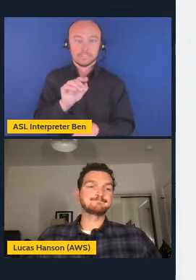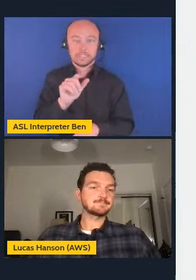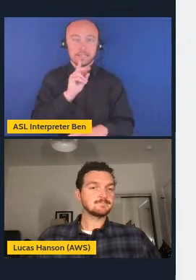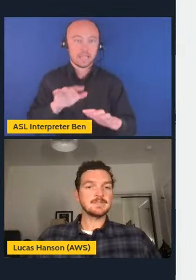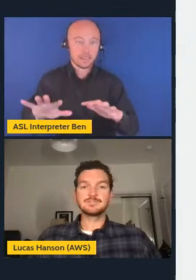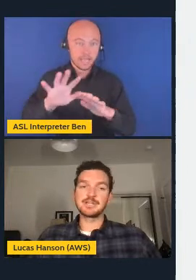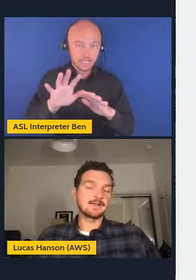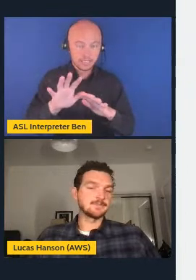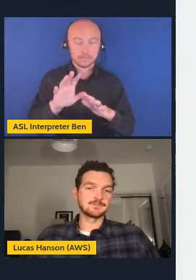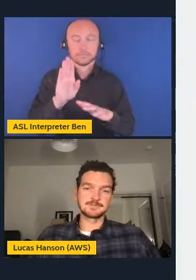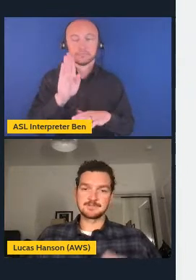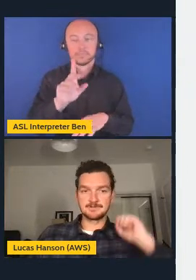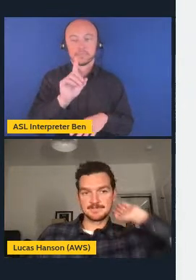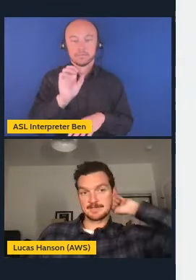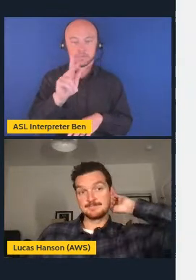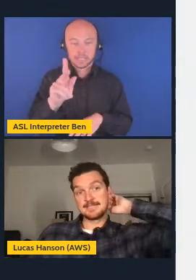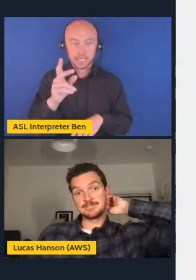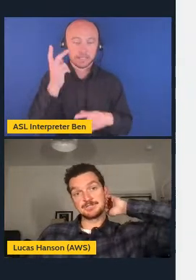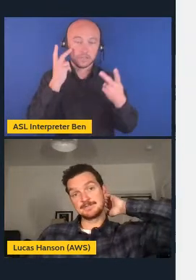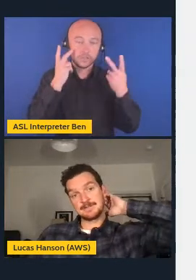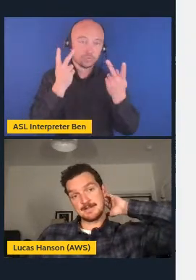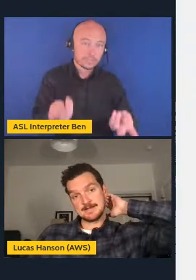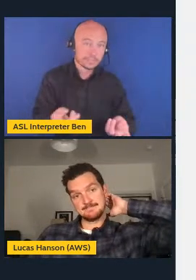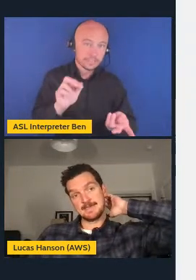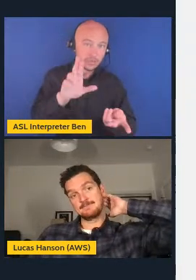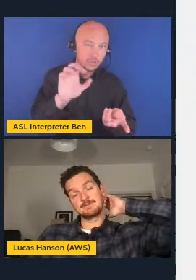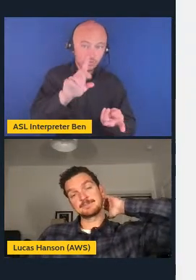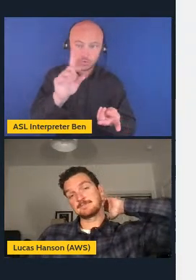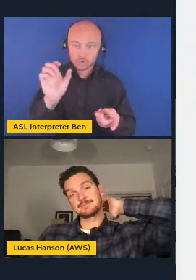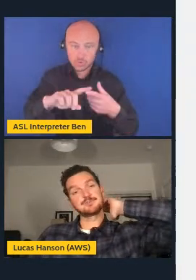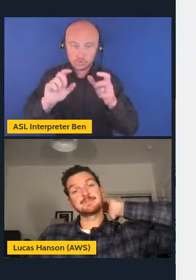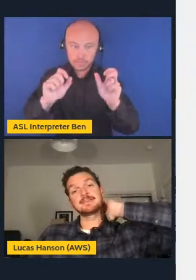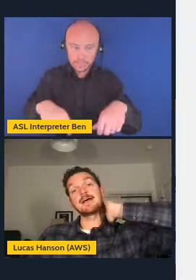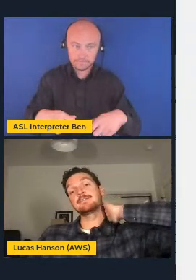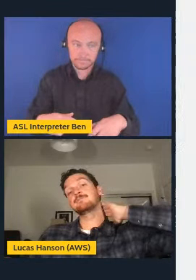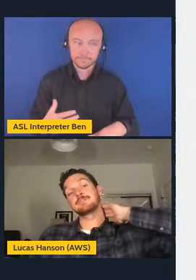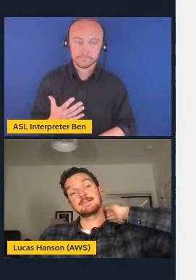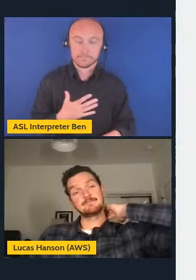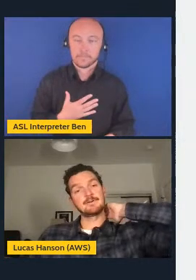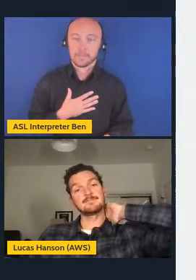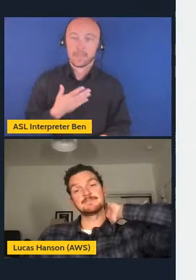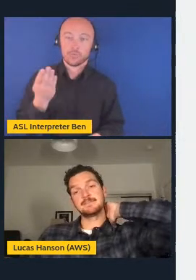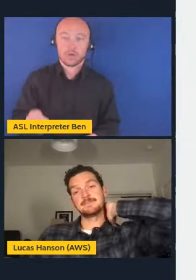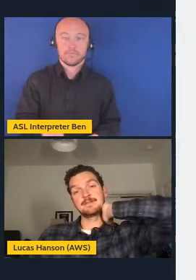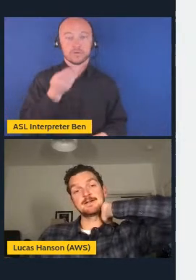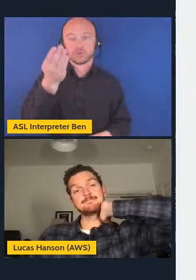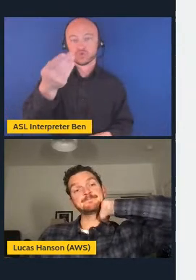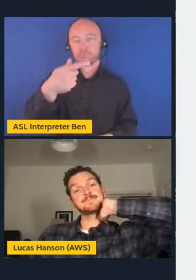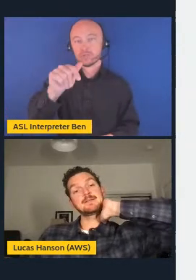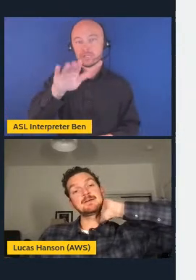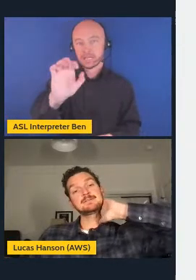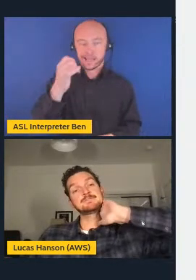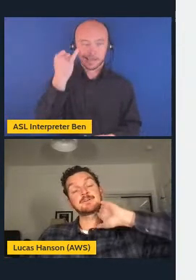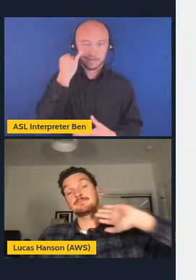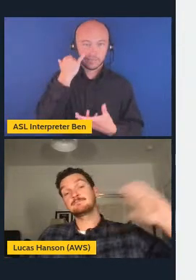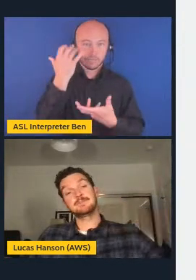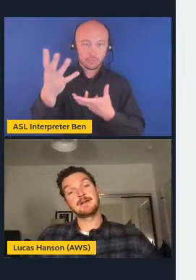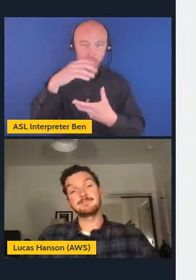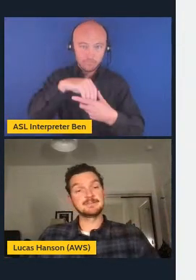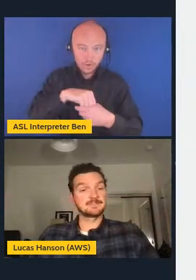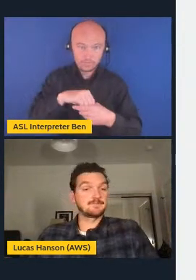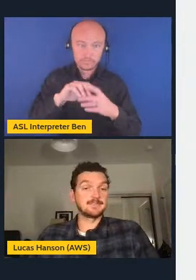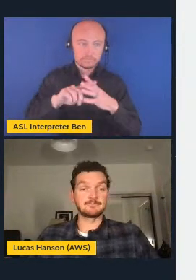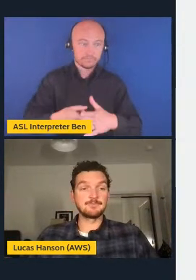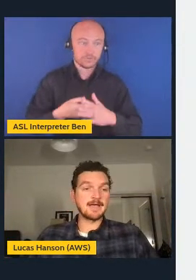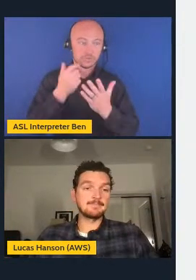DDK. Check out the source code documentation, and then we also have a contributing guide if you want to get involved and start,